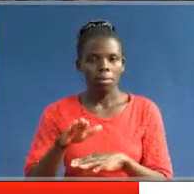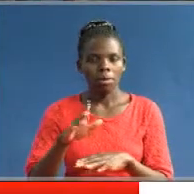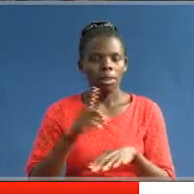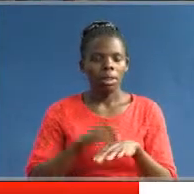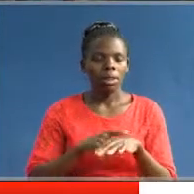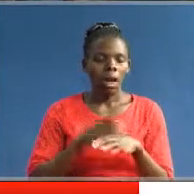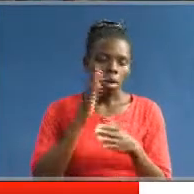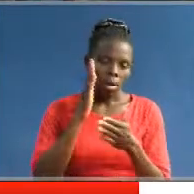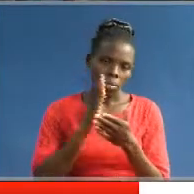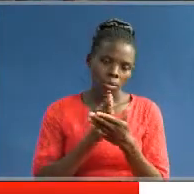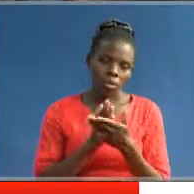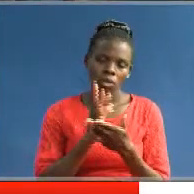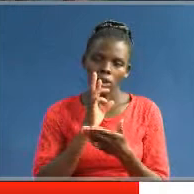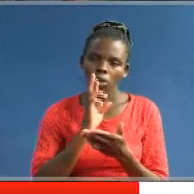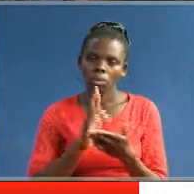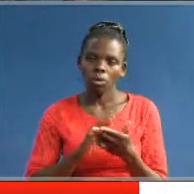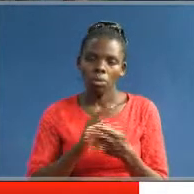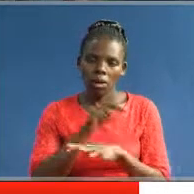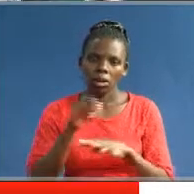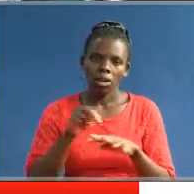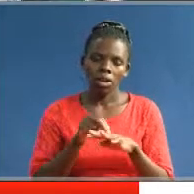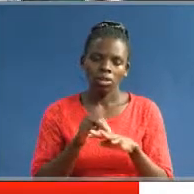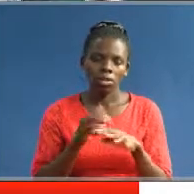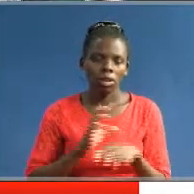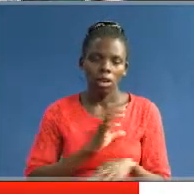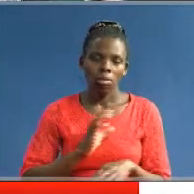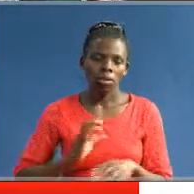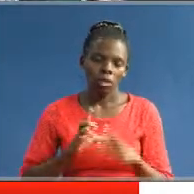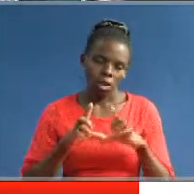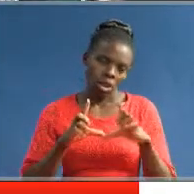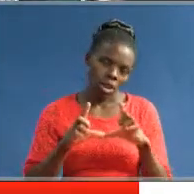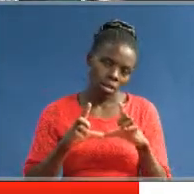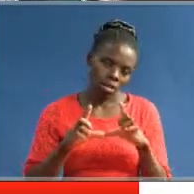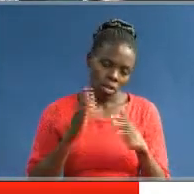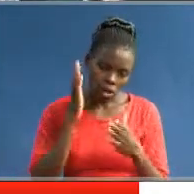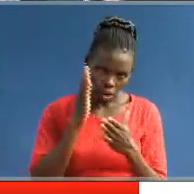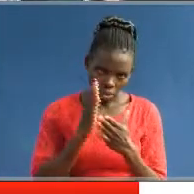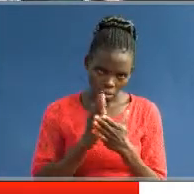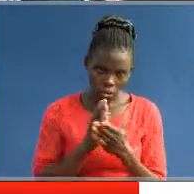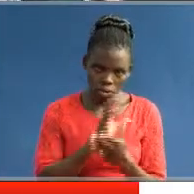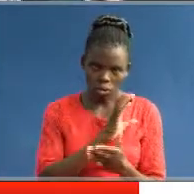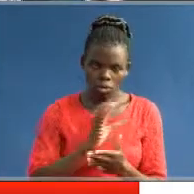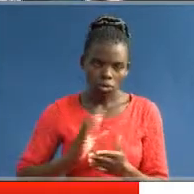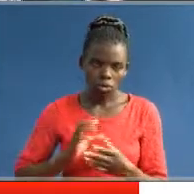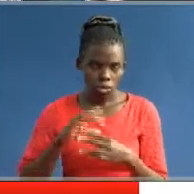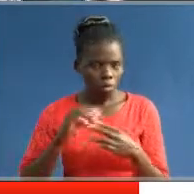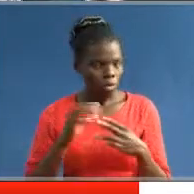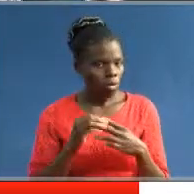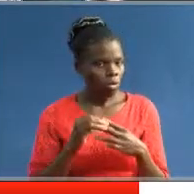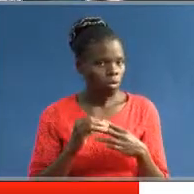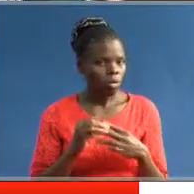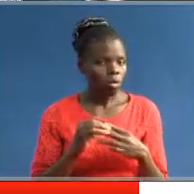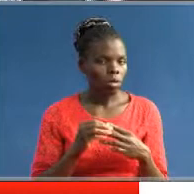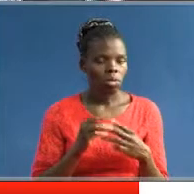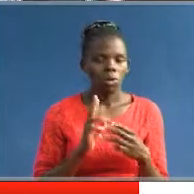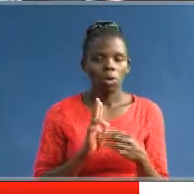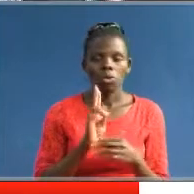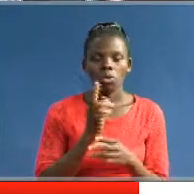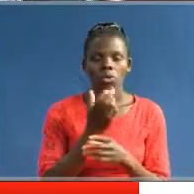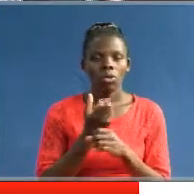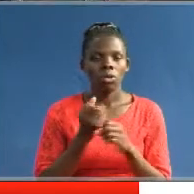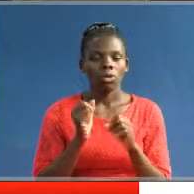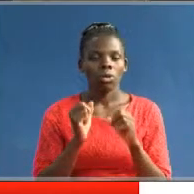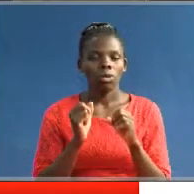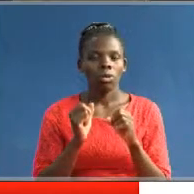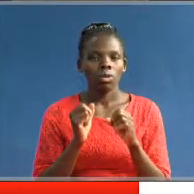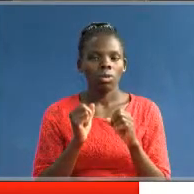the approval of the report by National Assembly Committee on Lands on the approval of the commissioners nominated by President Uhuru Kenyatta to be